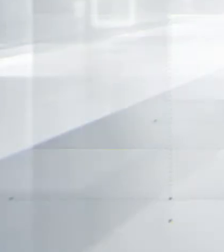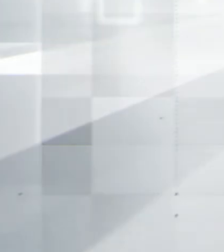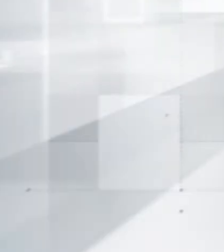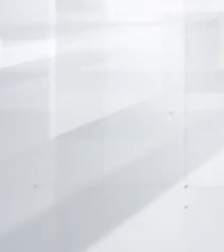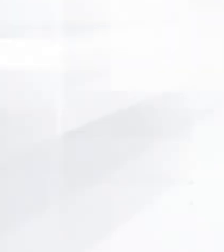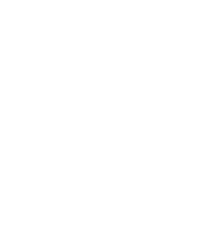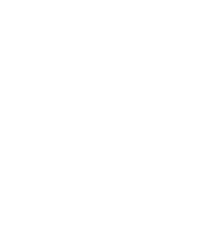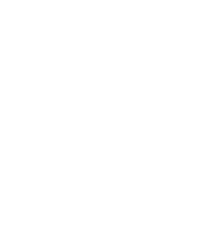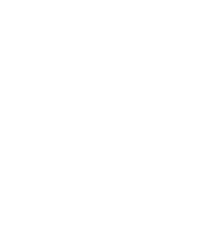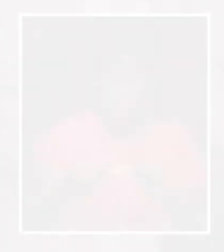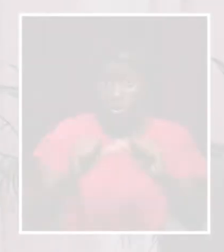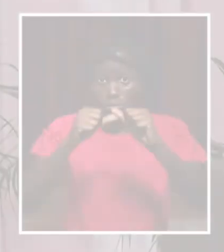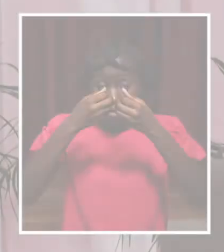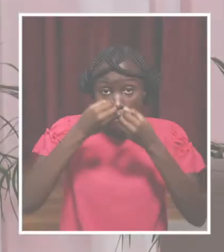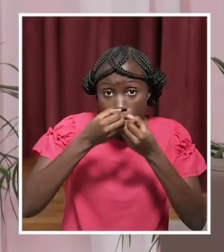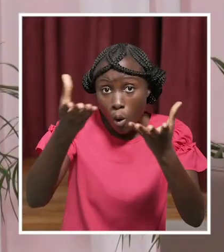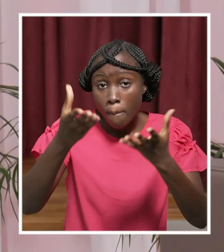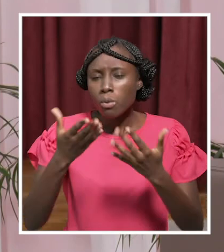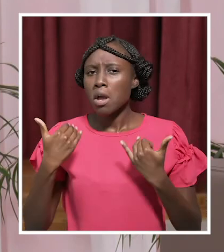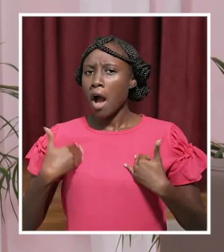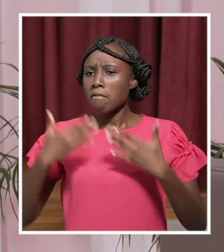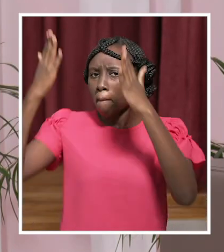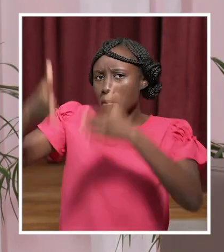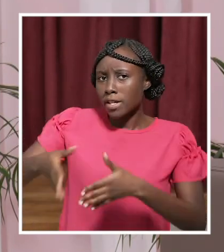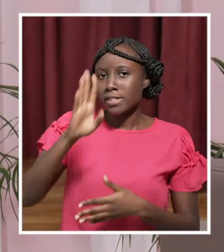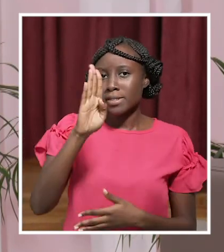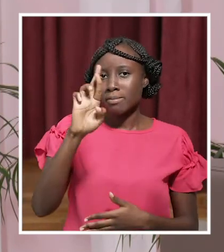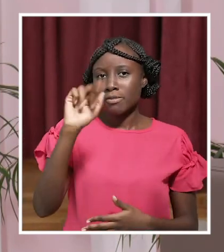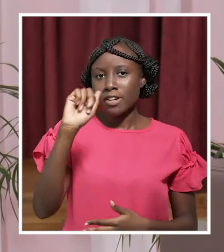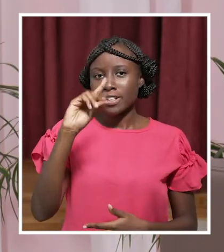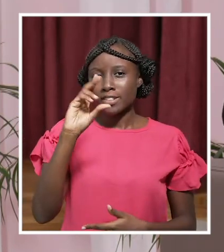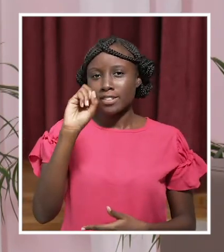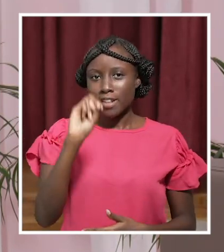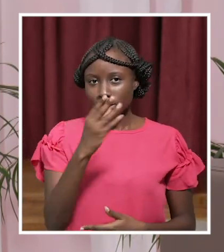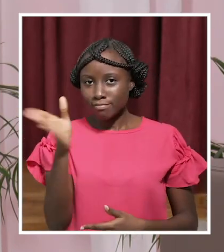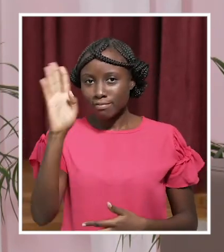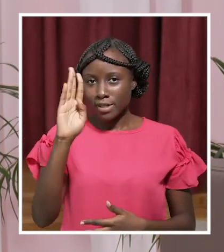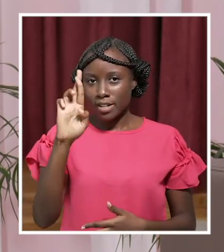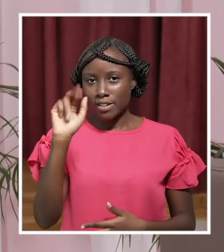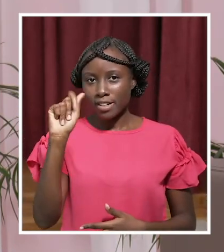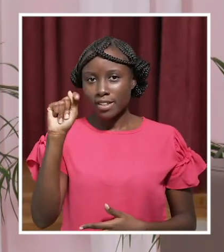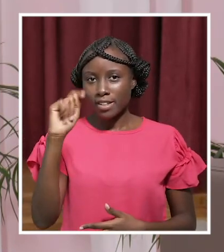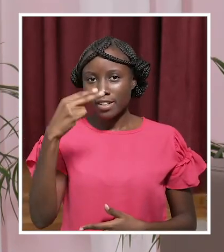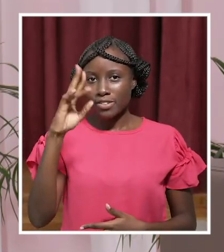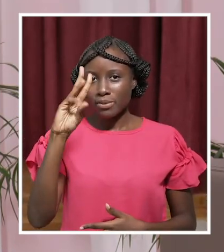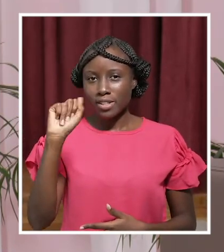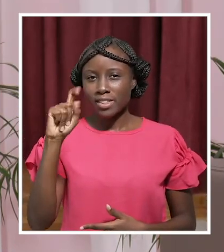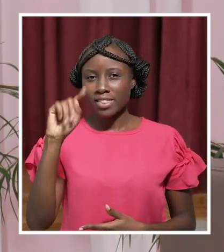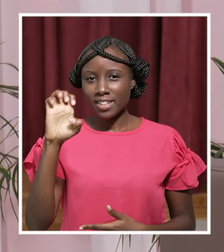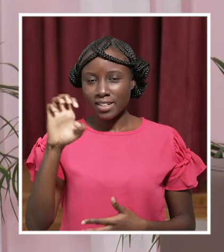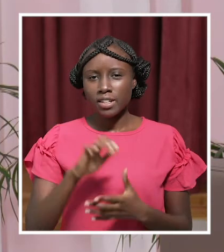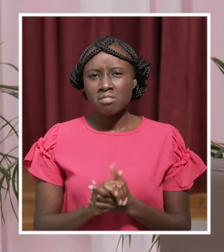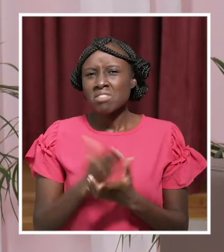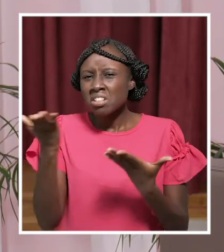this informative process, we have today on the set Mr. Brendon Brathwaite, who is going to share with us some information on